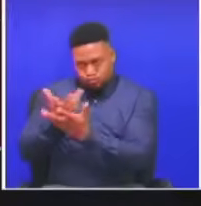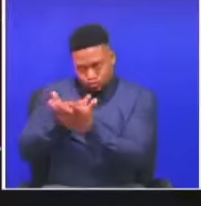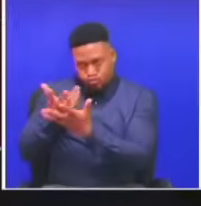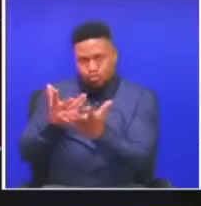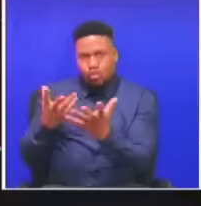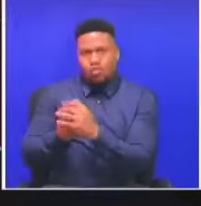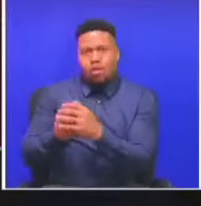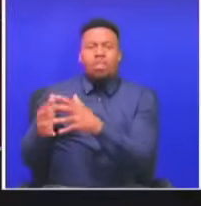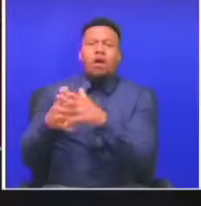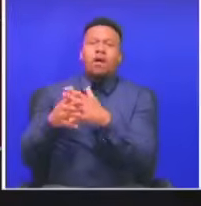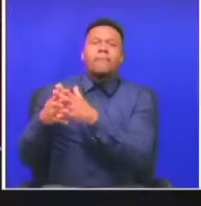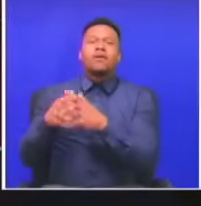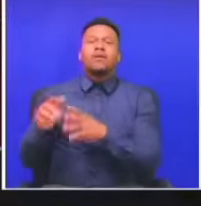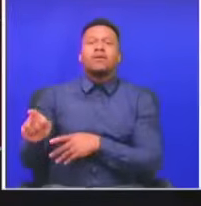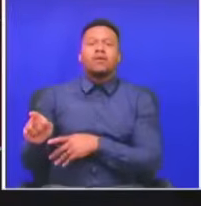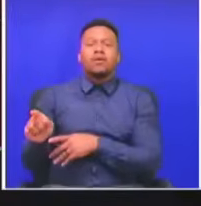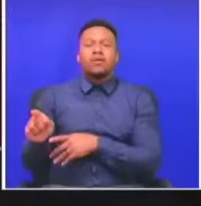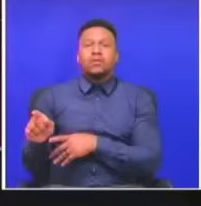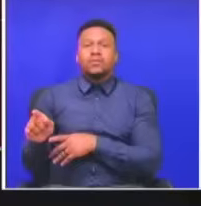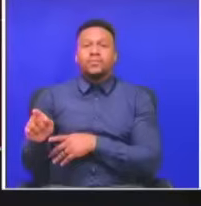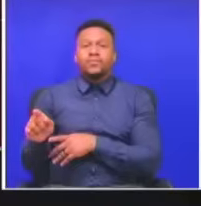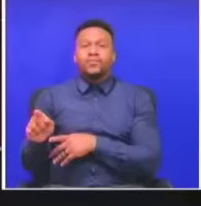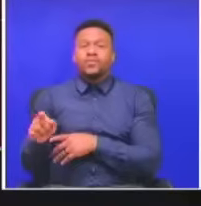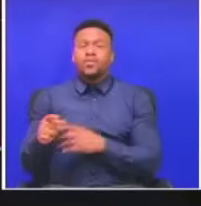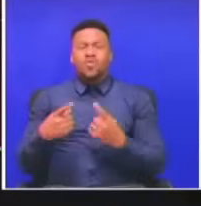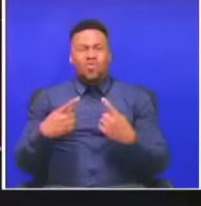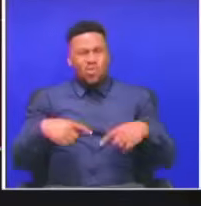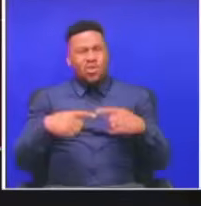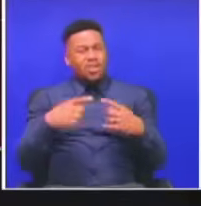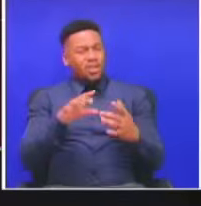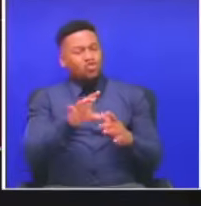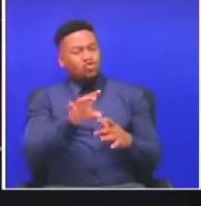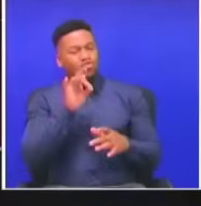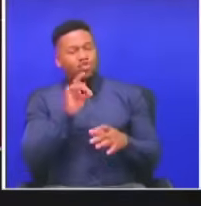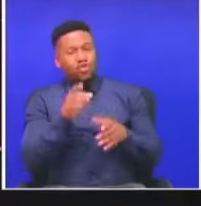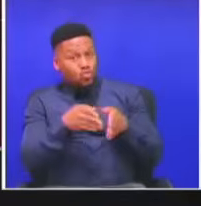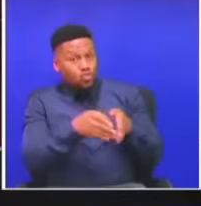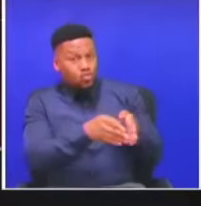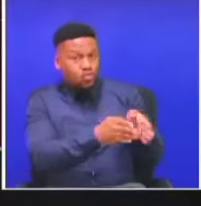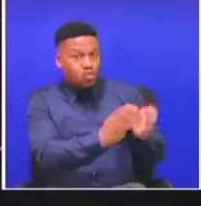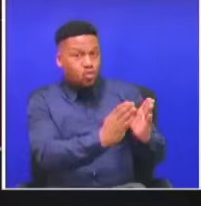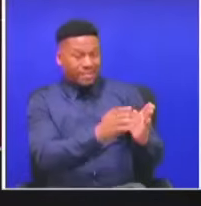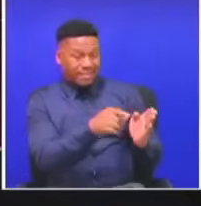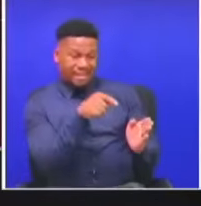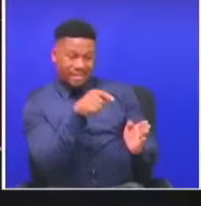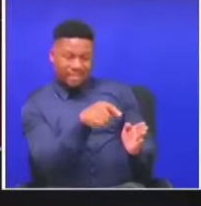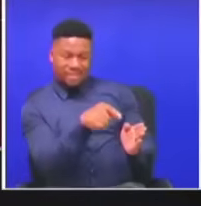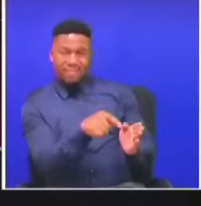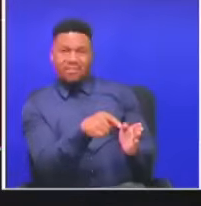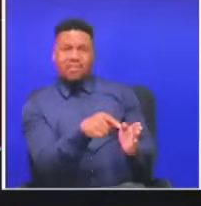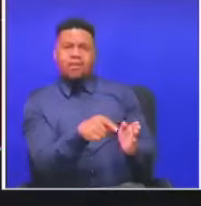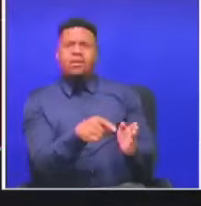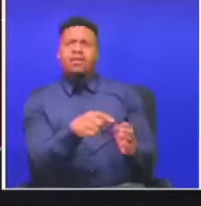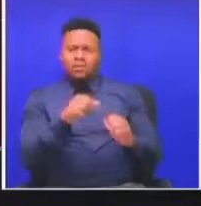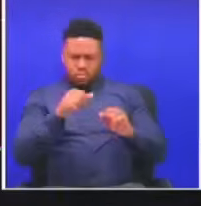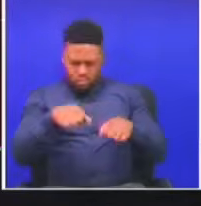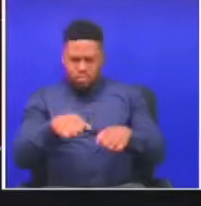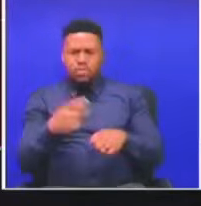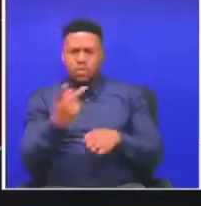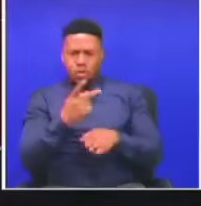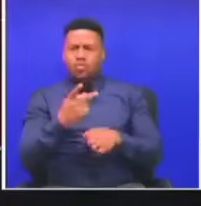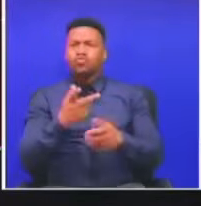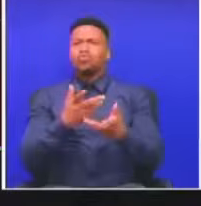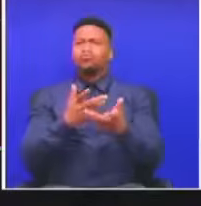States. And we have chosen the route of engaging the United States.